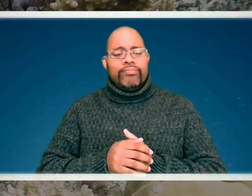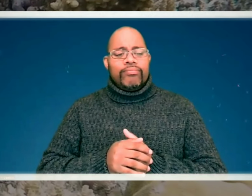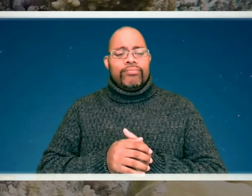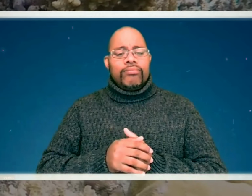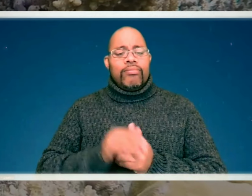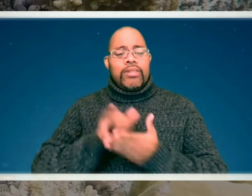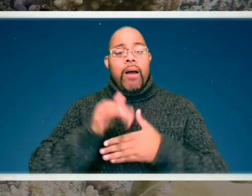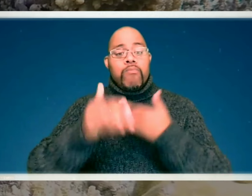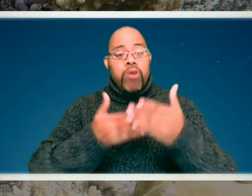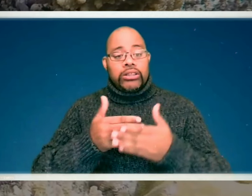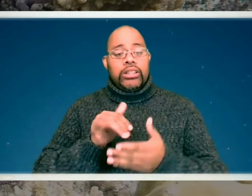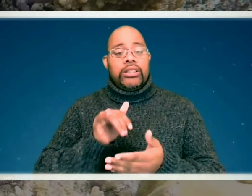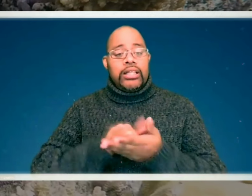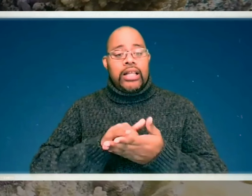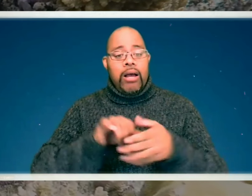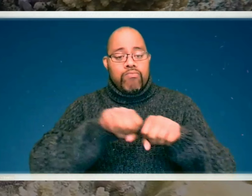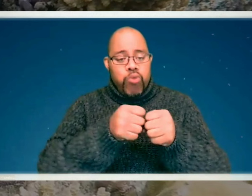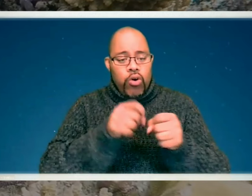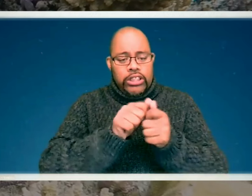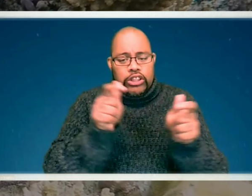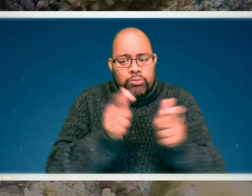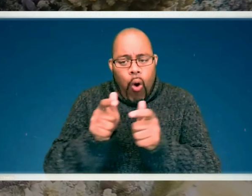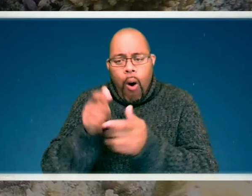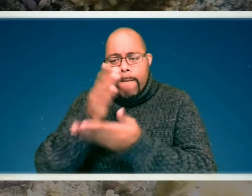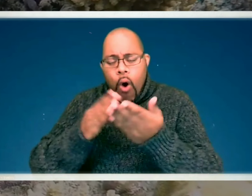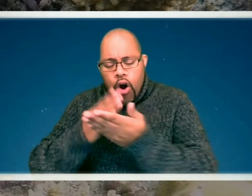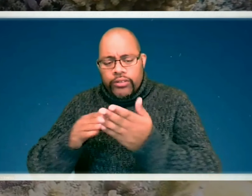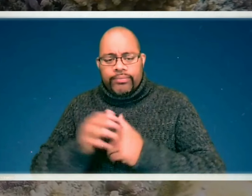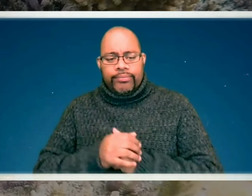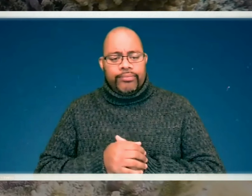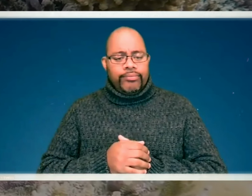state of being broken into small